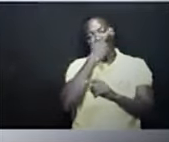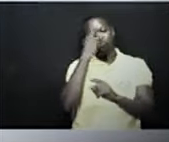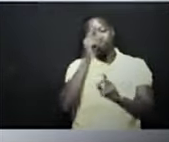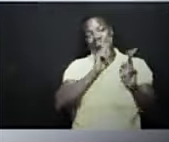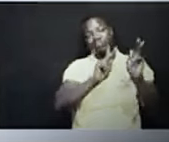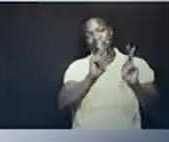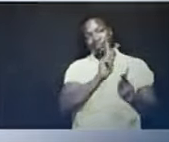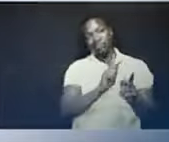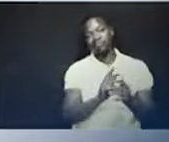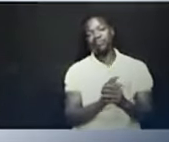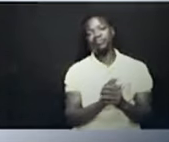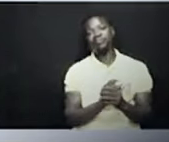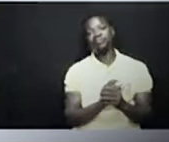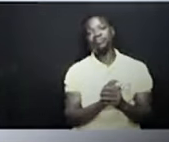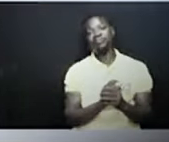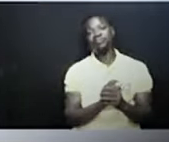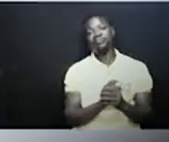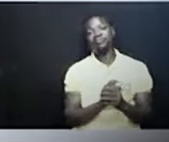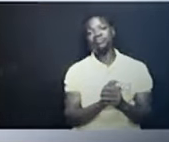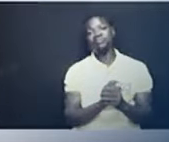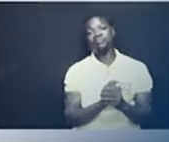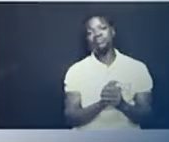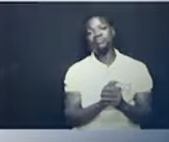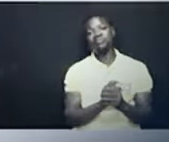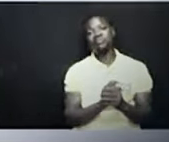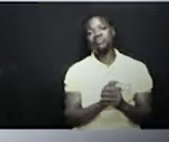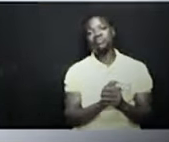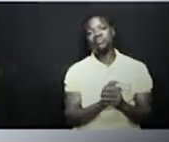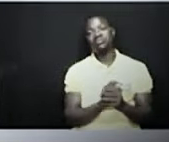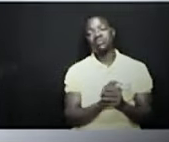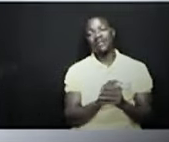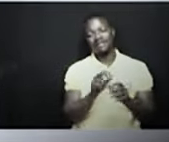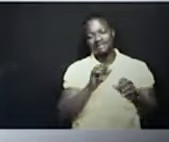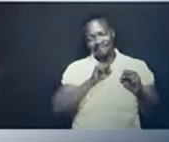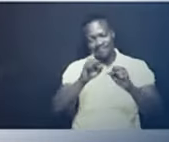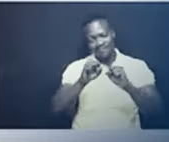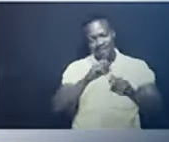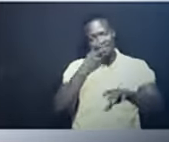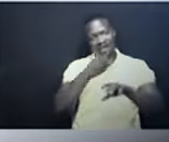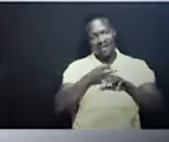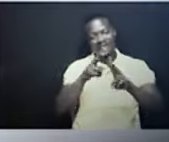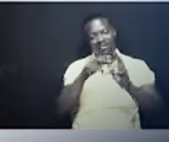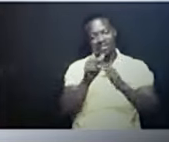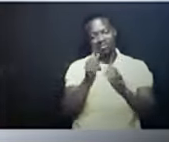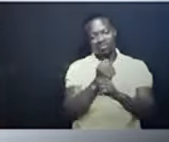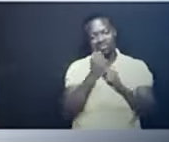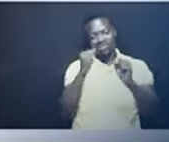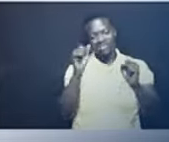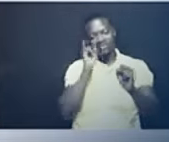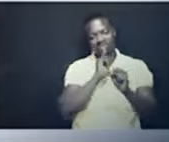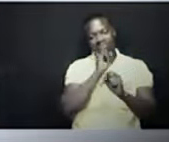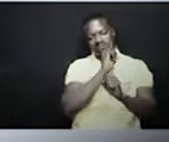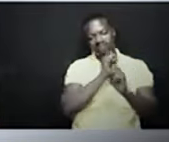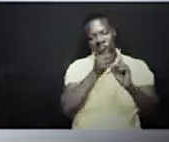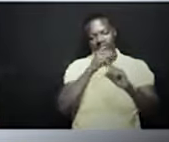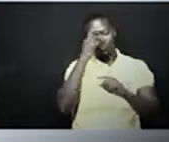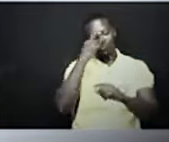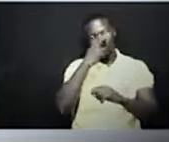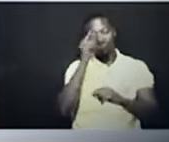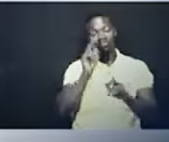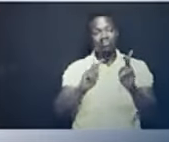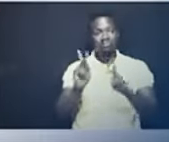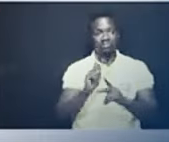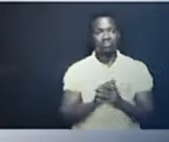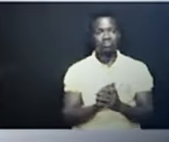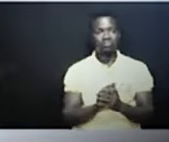in a crowd who can come where they are to come. Now, what can talk as any bear obey to me a Jew if he hill for and as a Roman for and say.